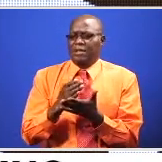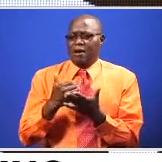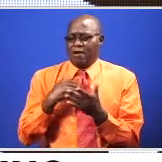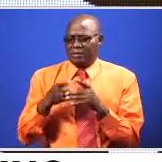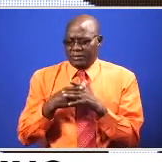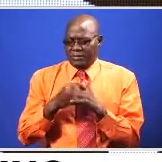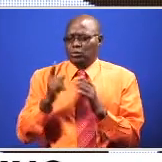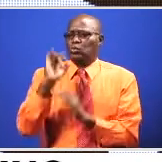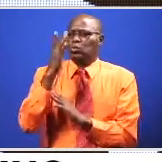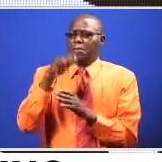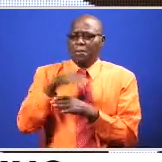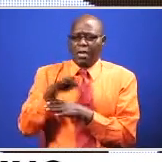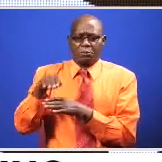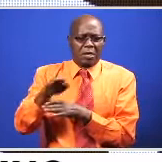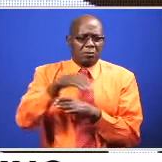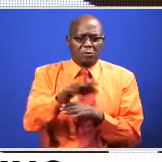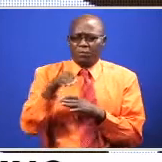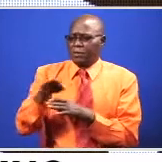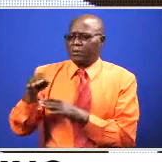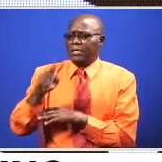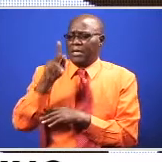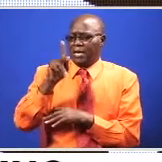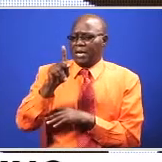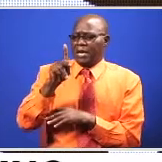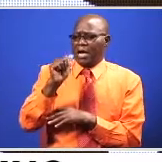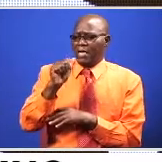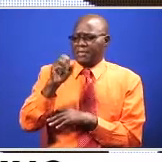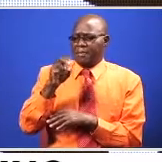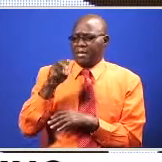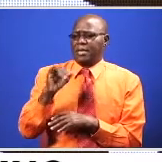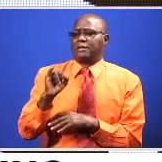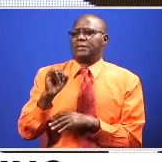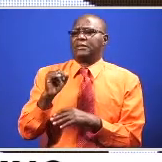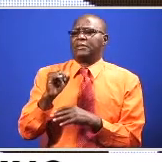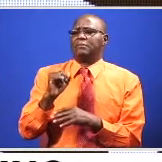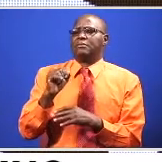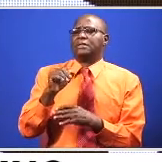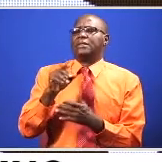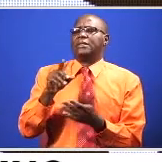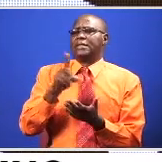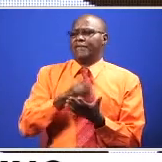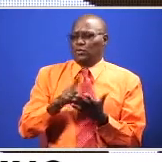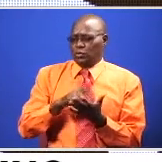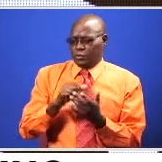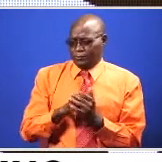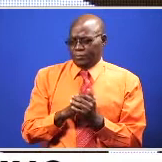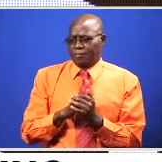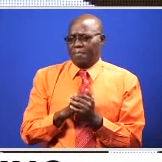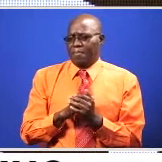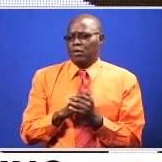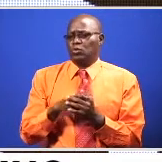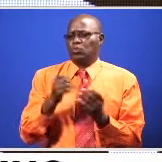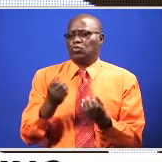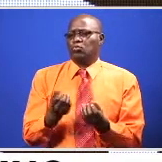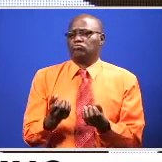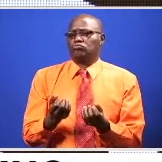tree planting exercise in Kasemeni division of Kwale County as part of a strategic campaign to increase forest cover